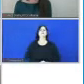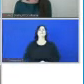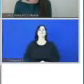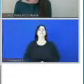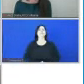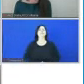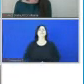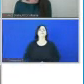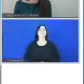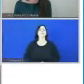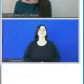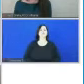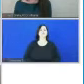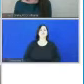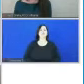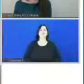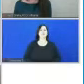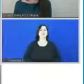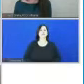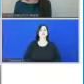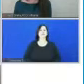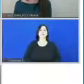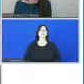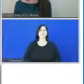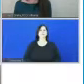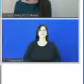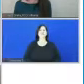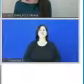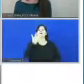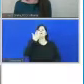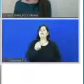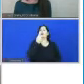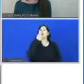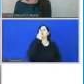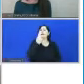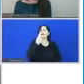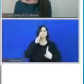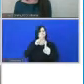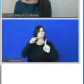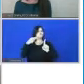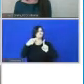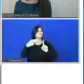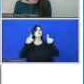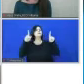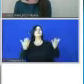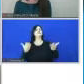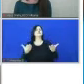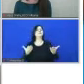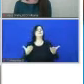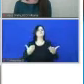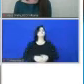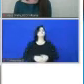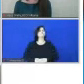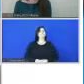perspective, as well as assistance to gender-based violence. We have also been hosting high-level dialogues on women, peace,